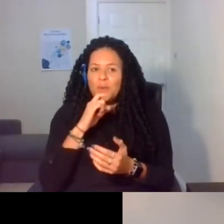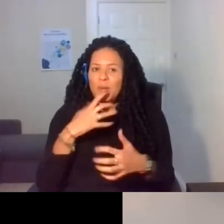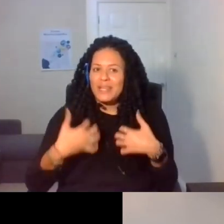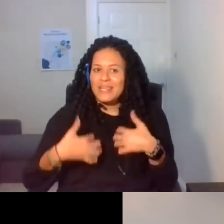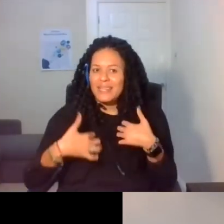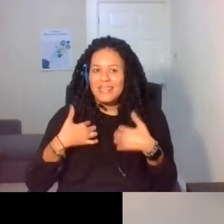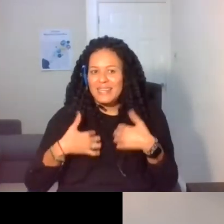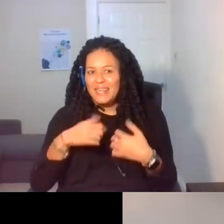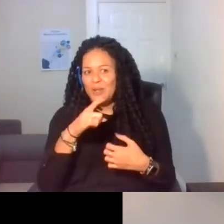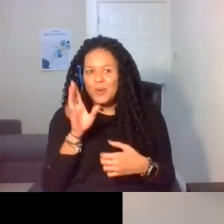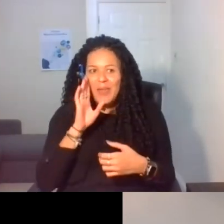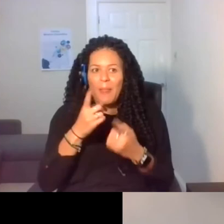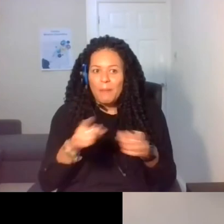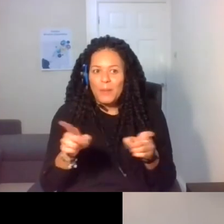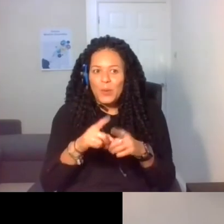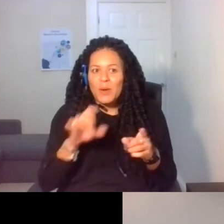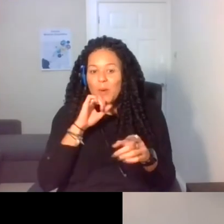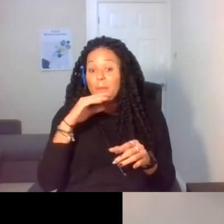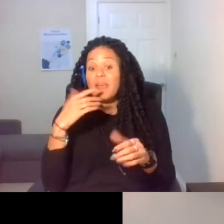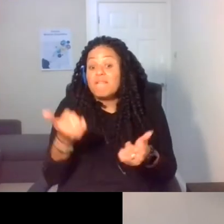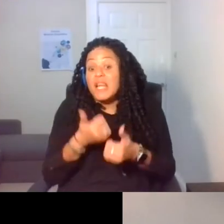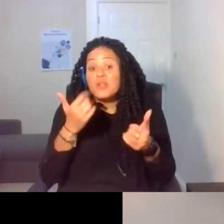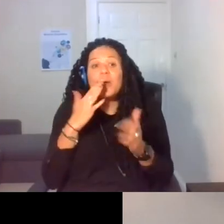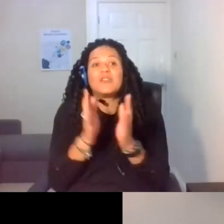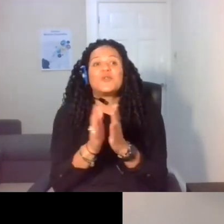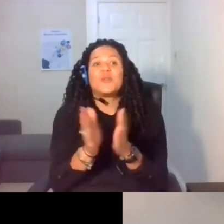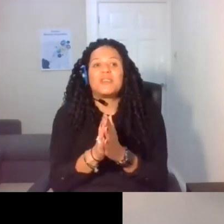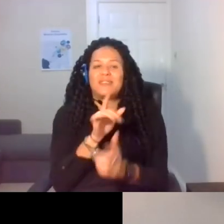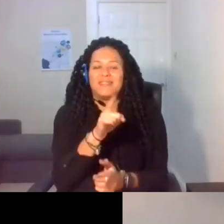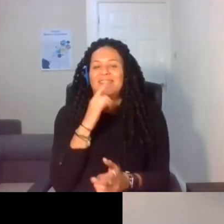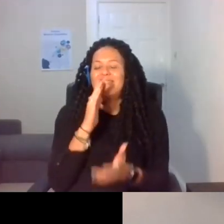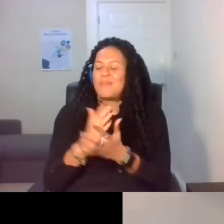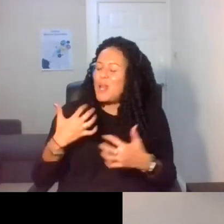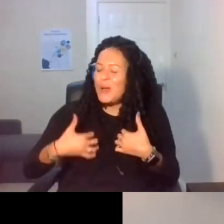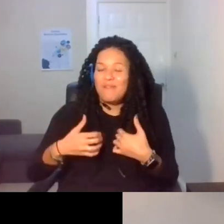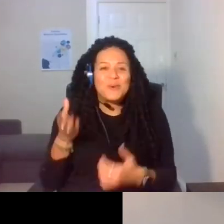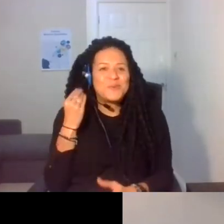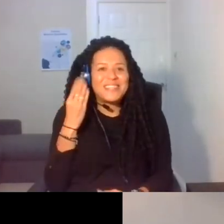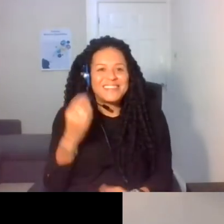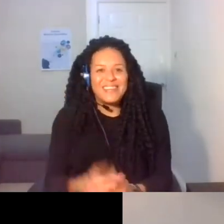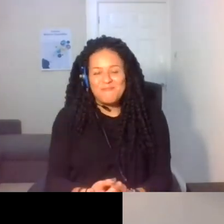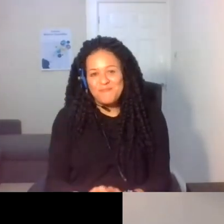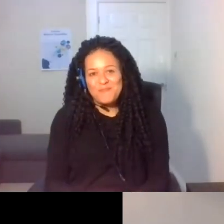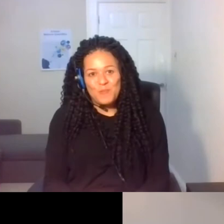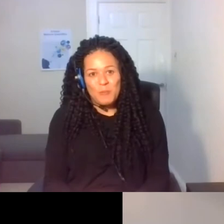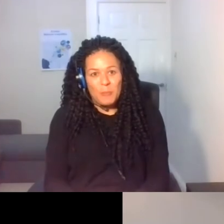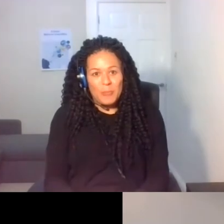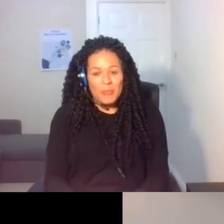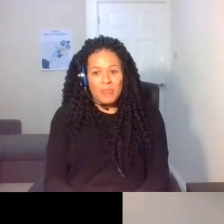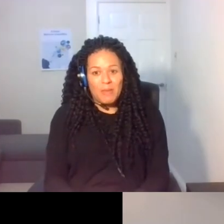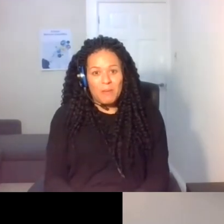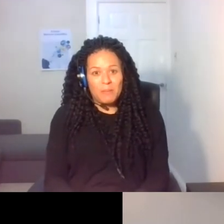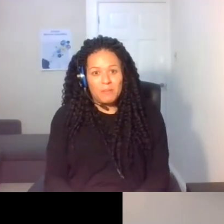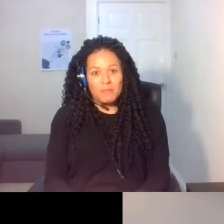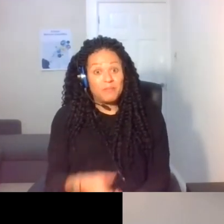piece when it's finished. It will be finished by Sunday. I'm looking forward to hear that. So, because this has been